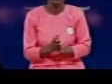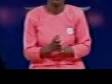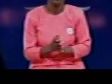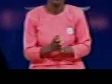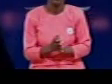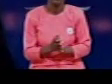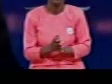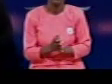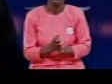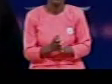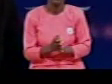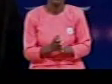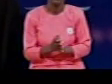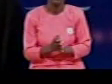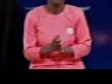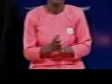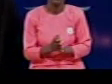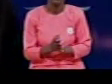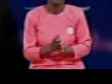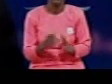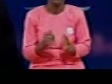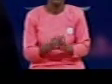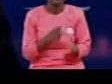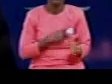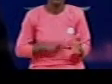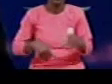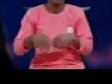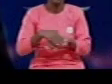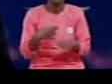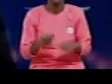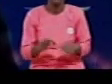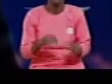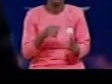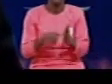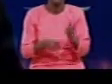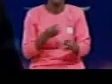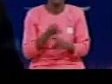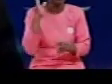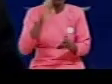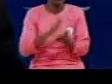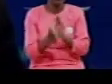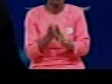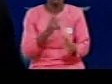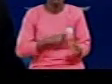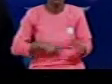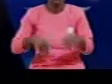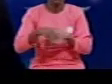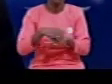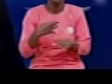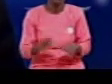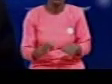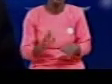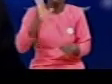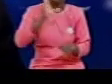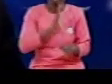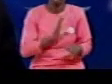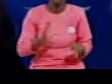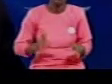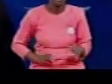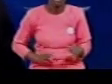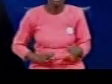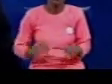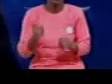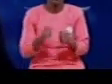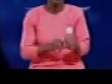and Christ. In that day and at that time, every knee from every tribe shall bow, and every tongue from